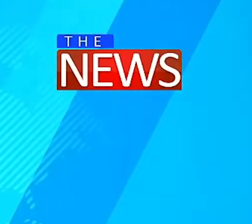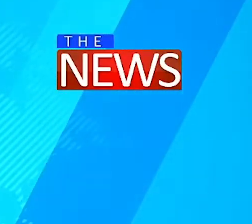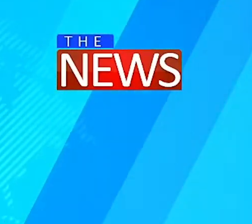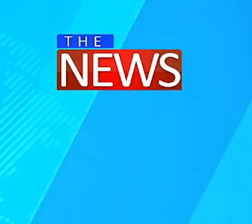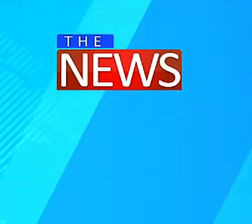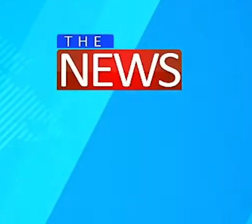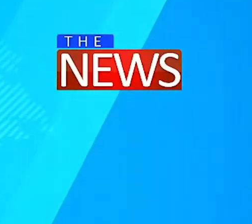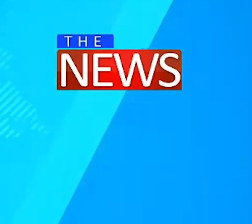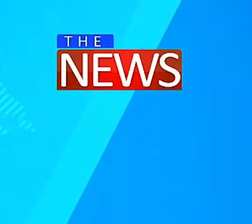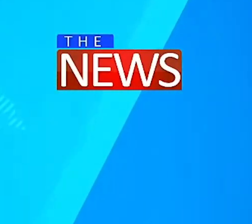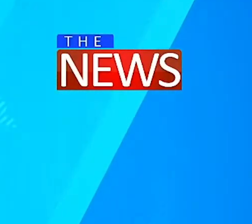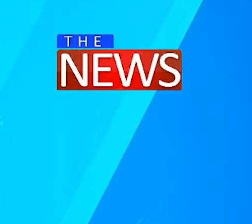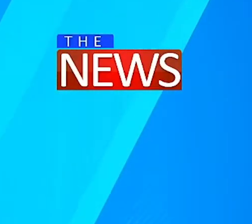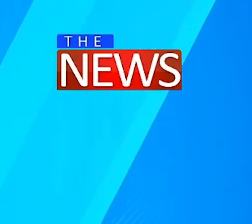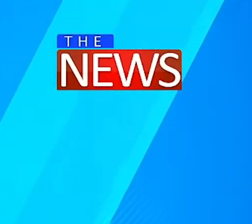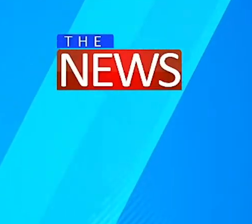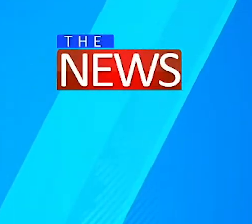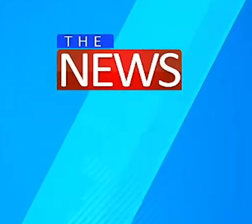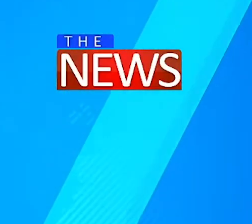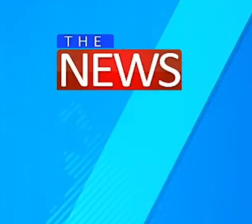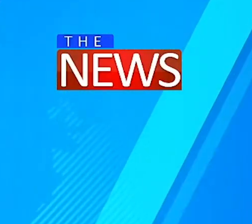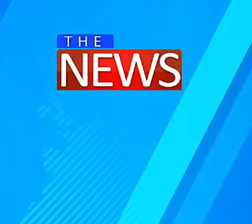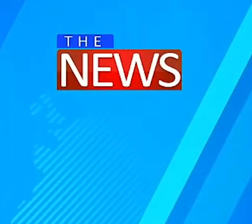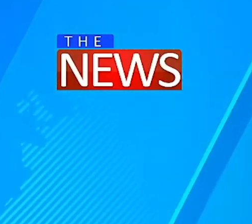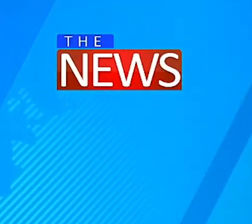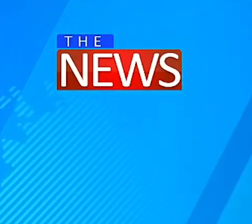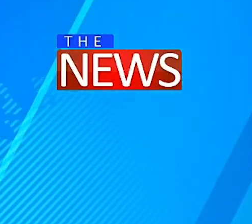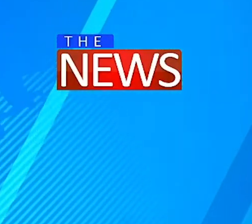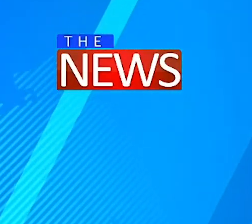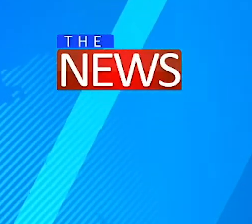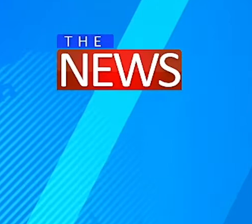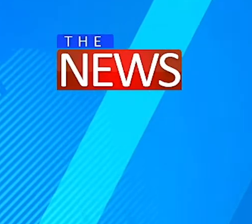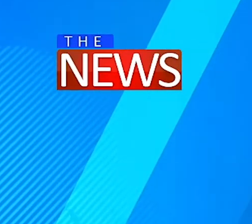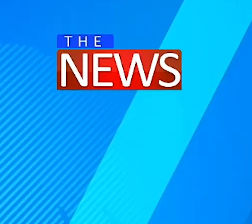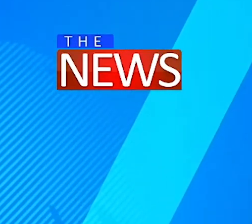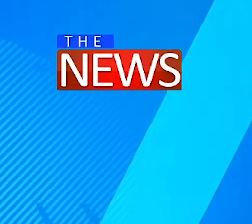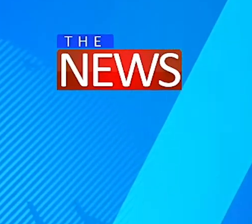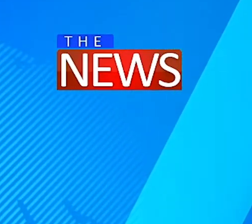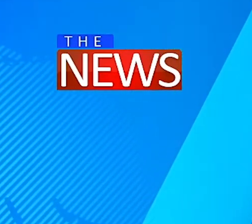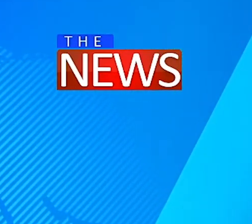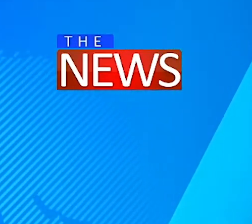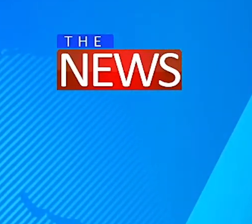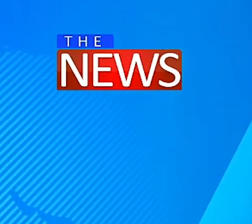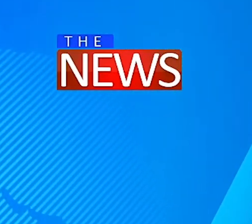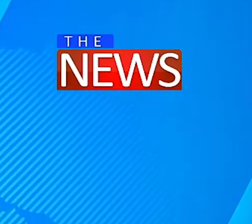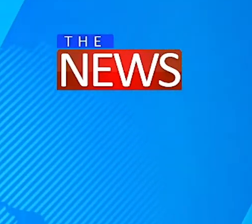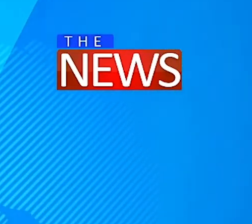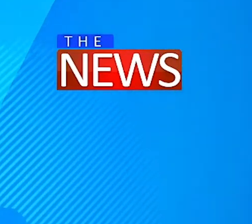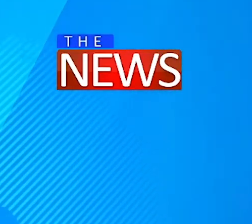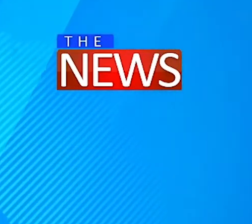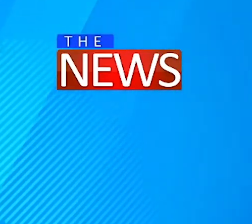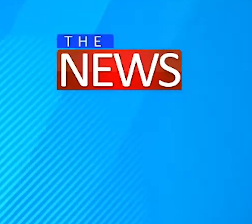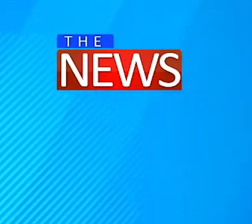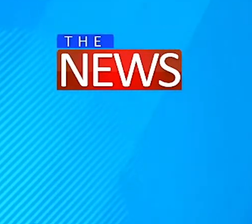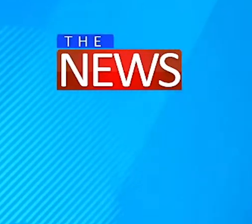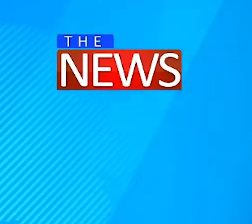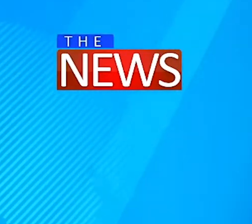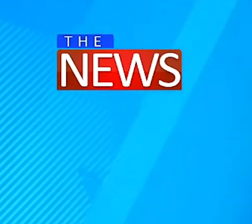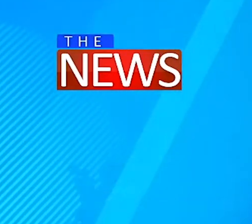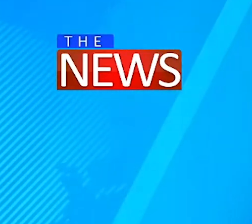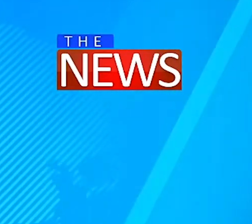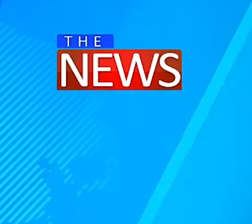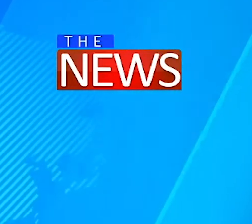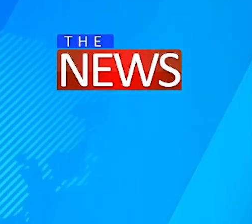Up to Thursday, March 11, the island's COVID-19 death toll was 475 and climbing. Typically, the